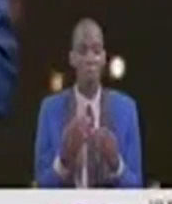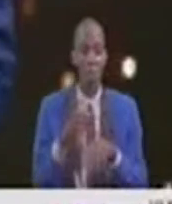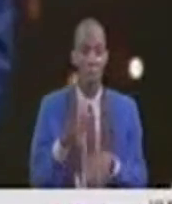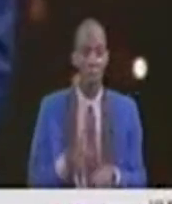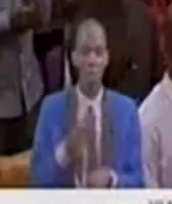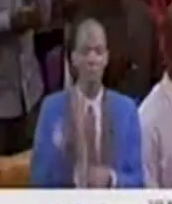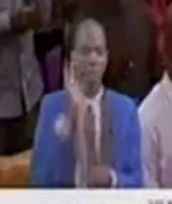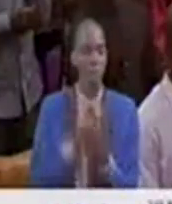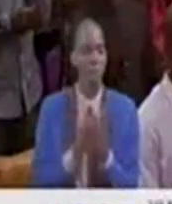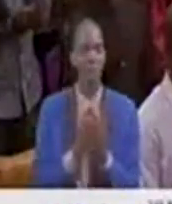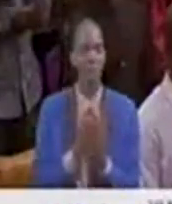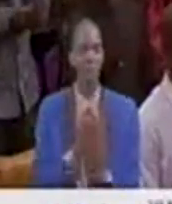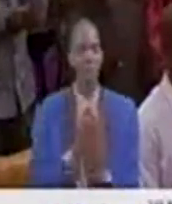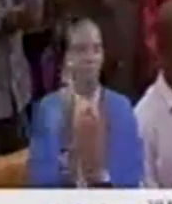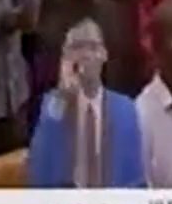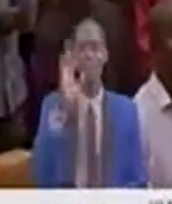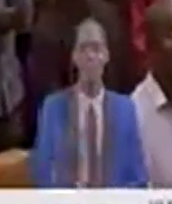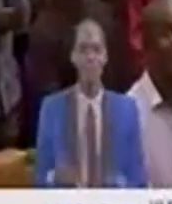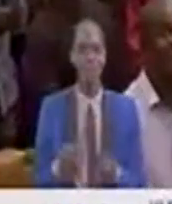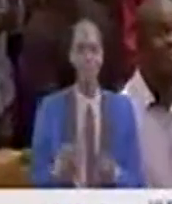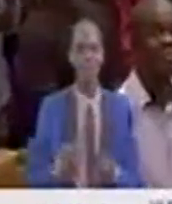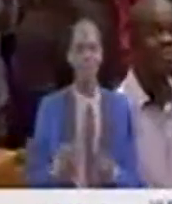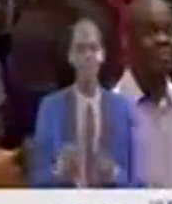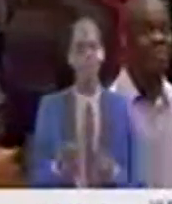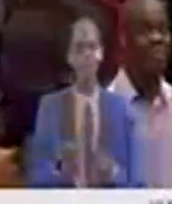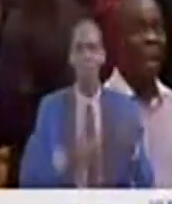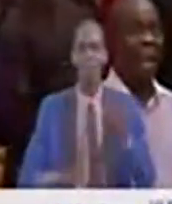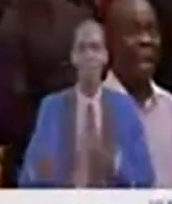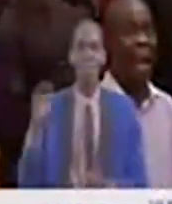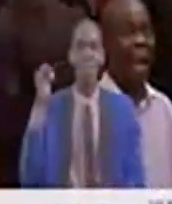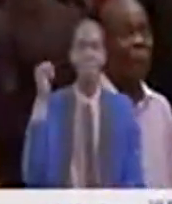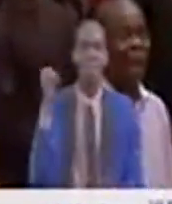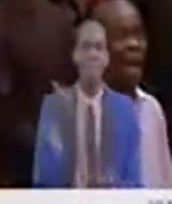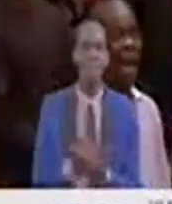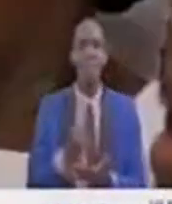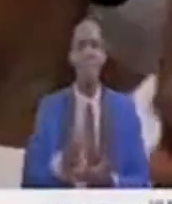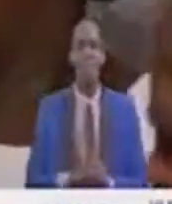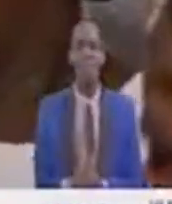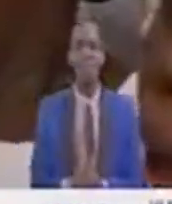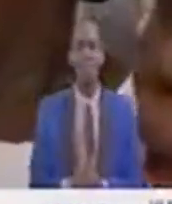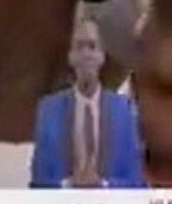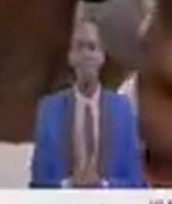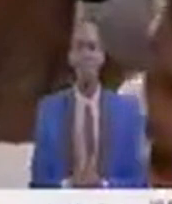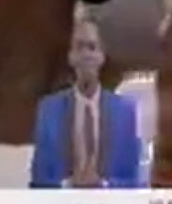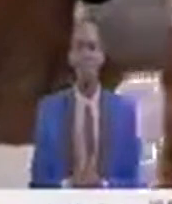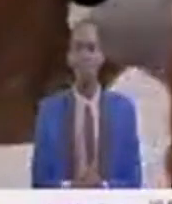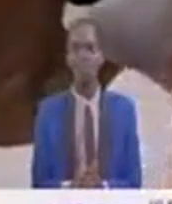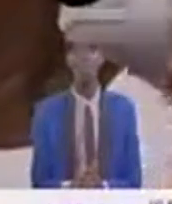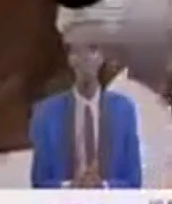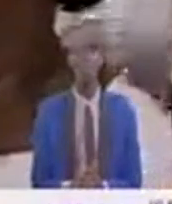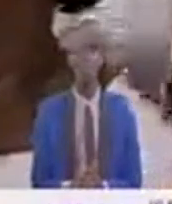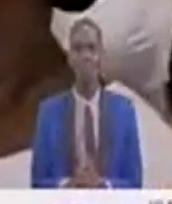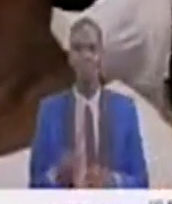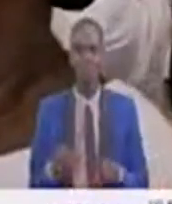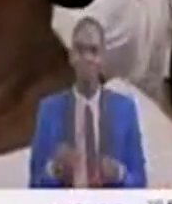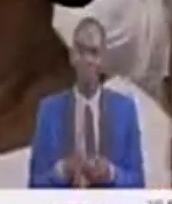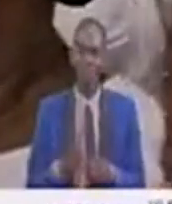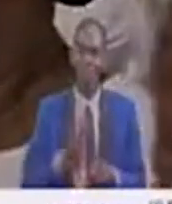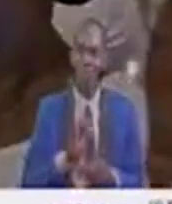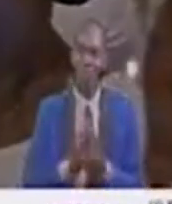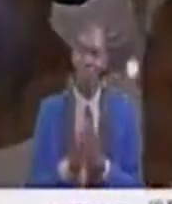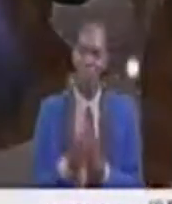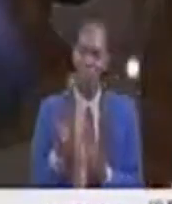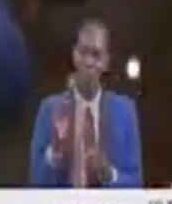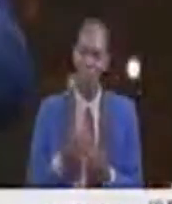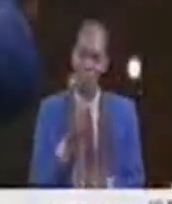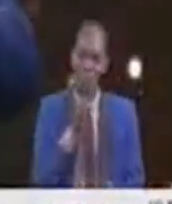preacher yourself. It may be better, amen. You know, as I get older,